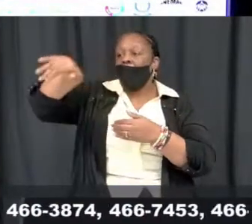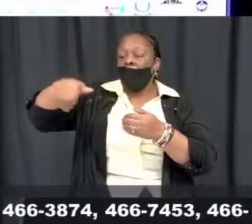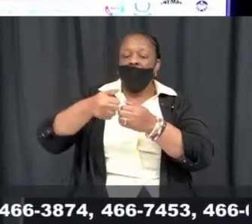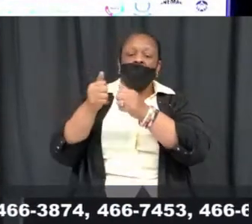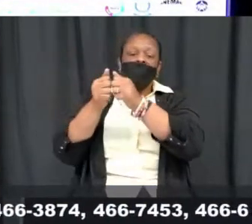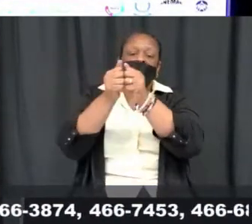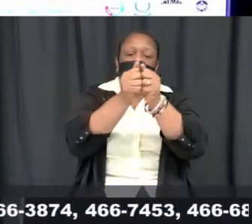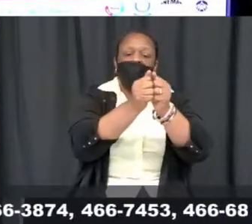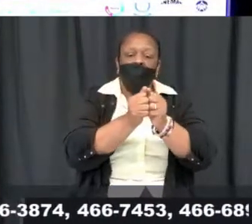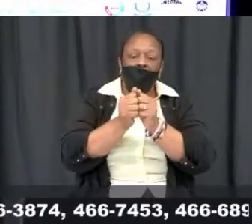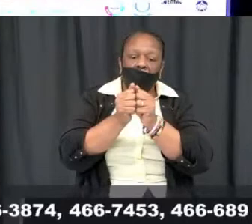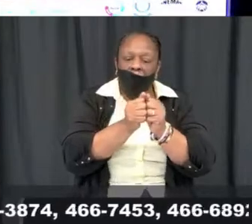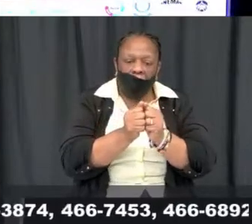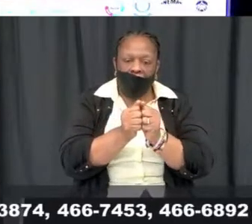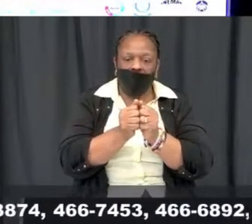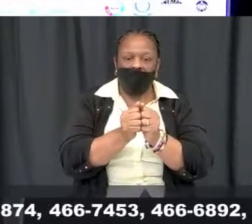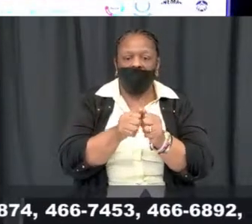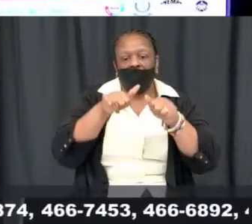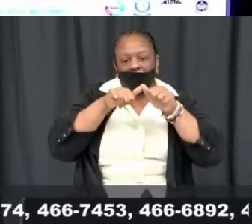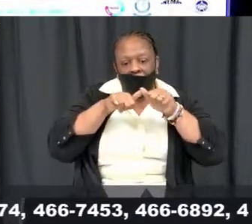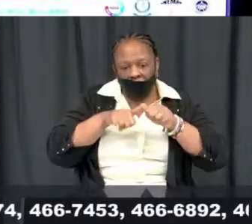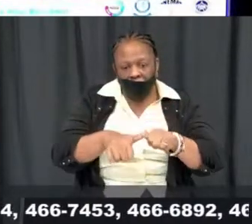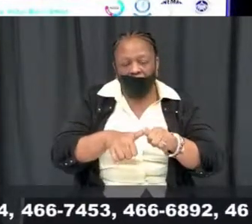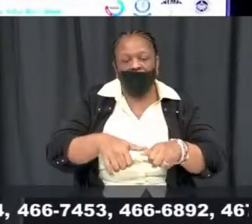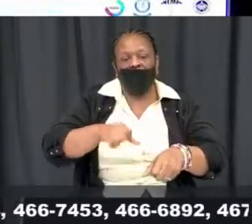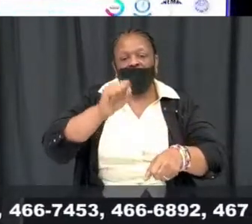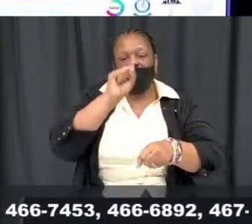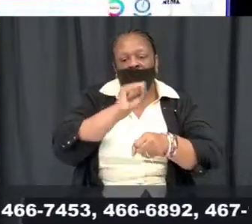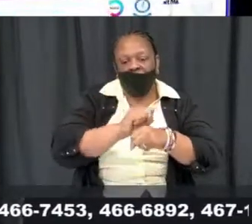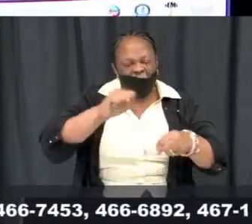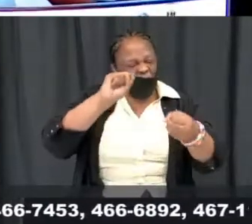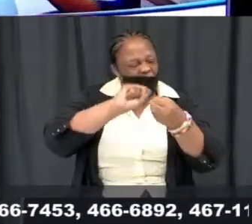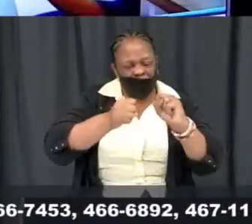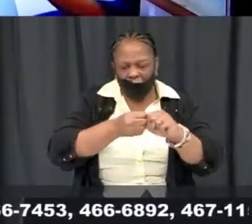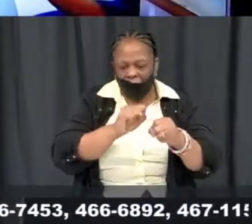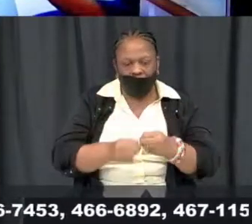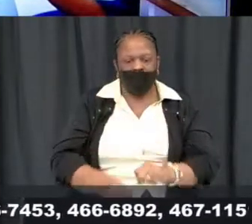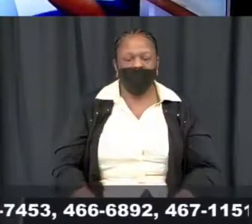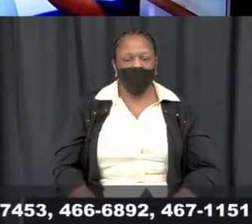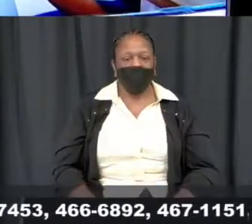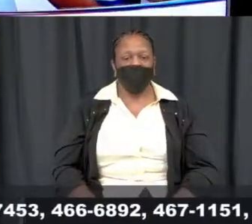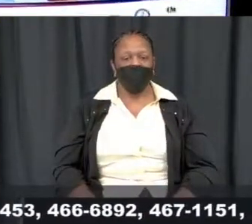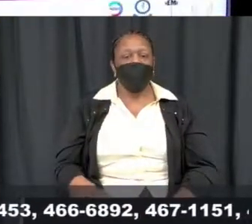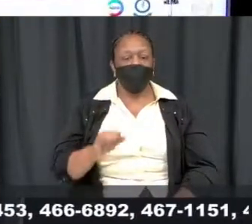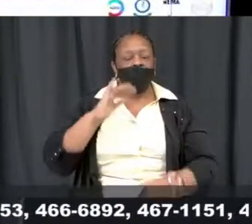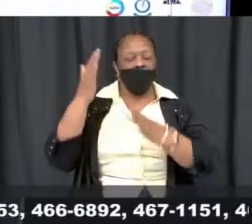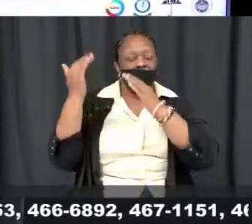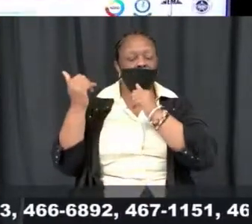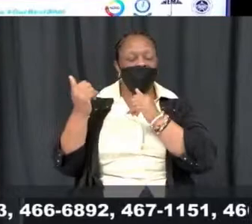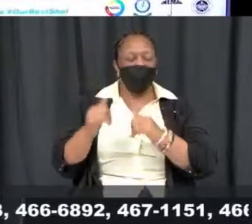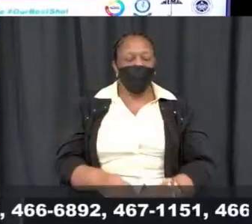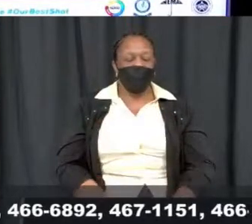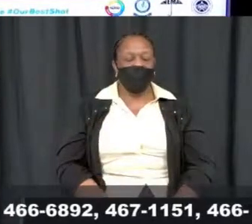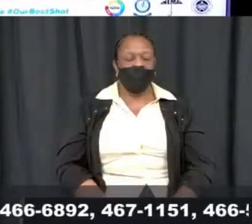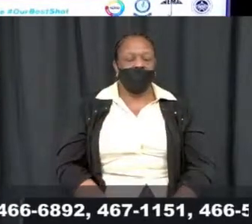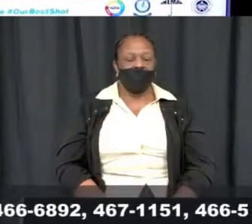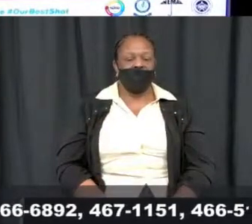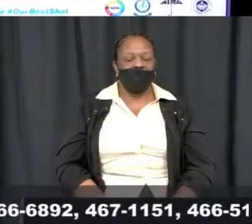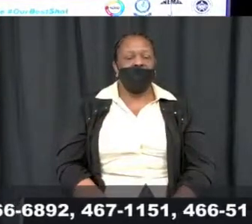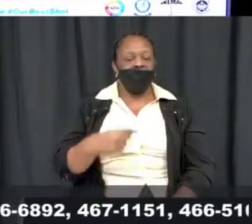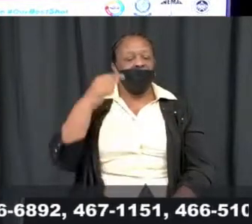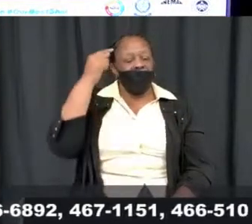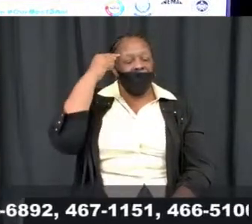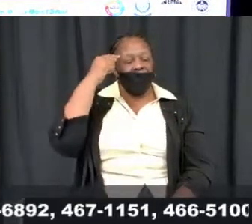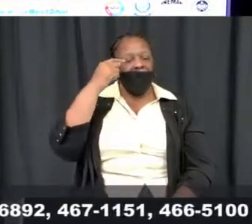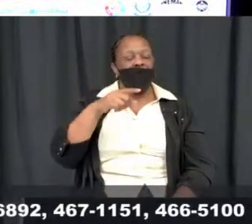we continue to fight this good fight. But I am hopeful and I am positive that